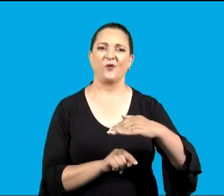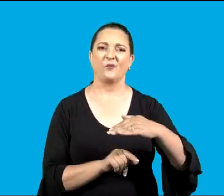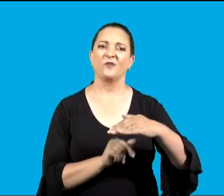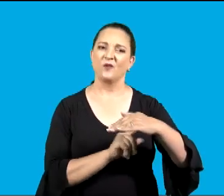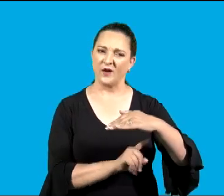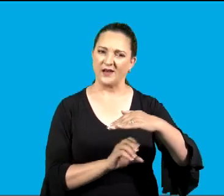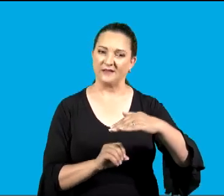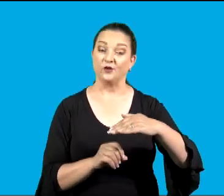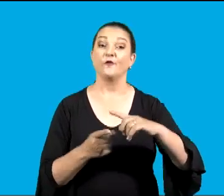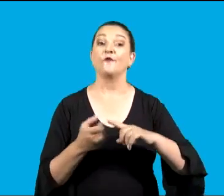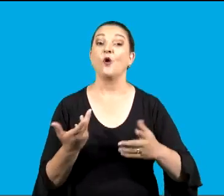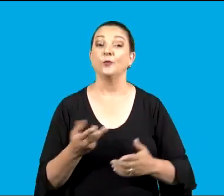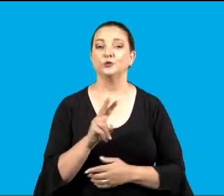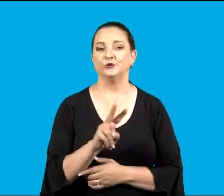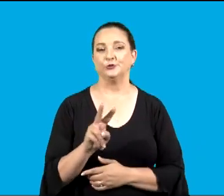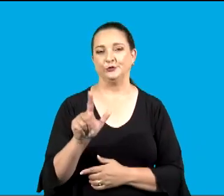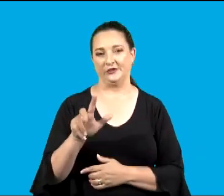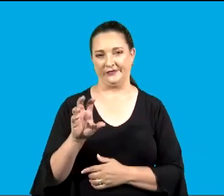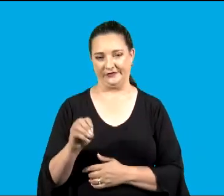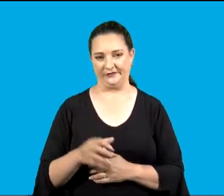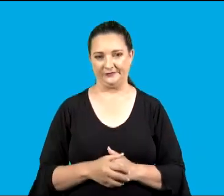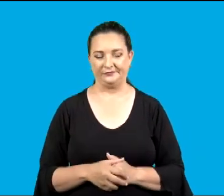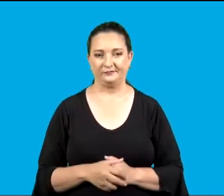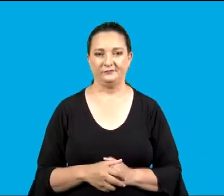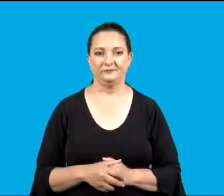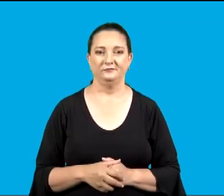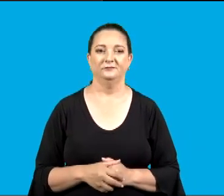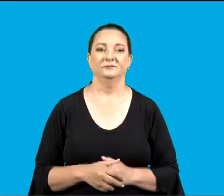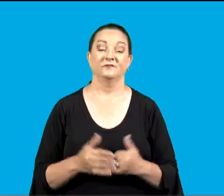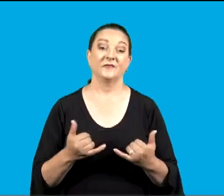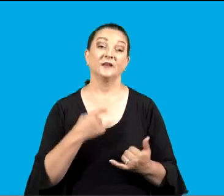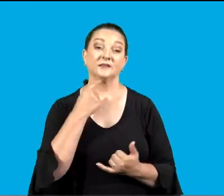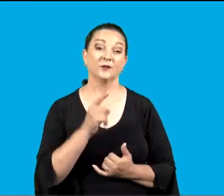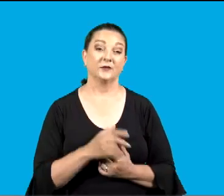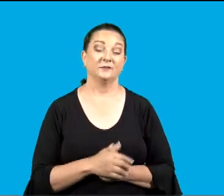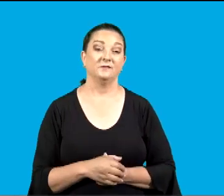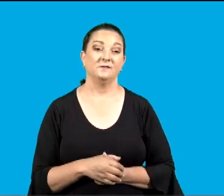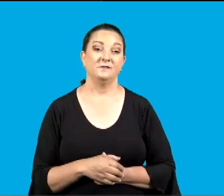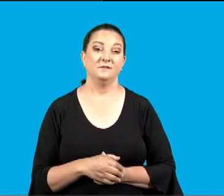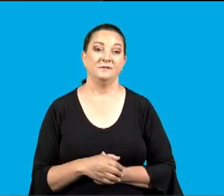of the 22,750. So I'm going to come here and I'm now going to say